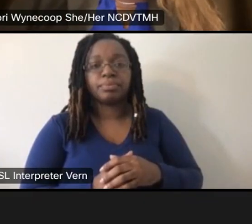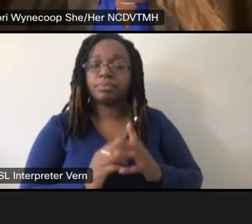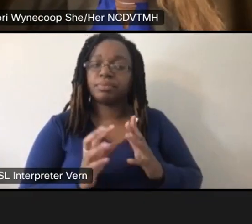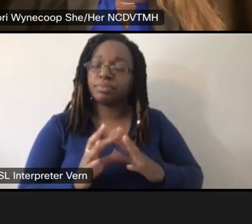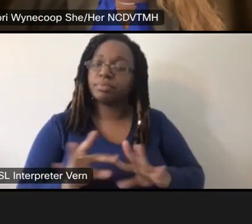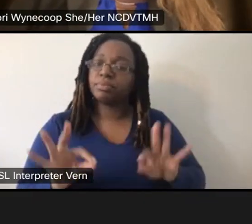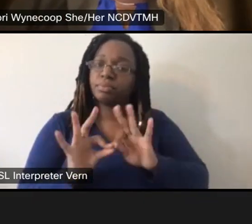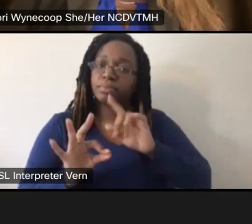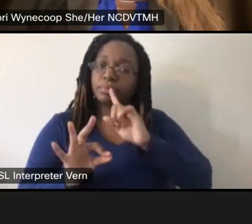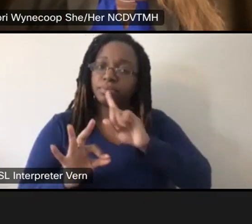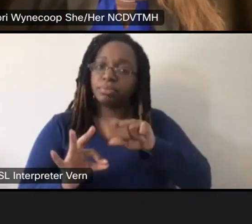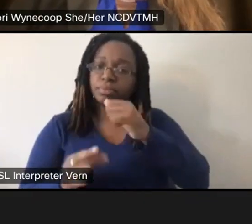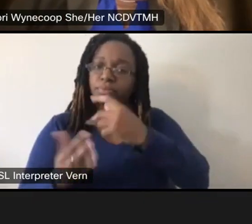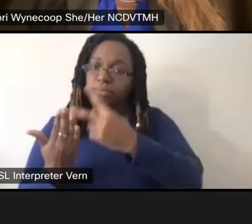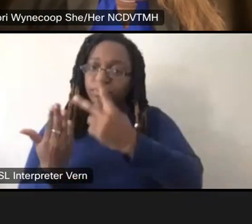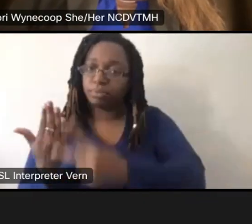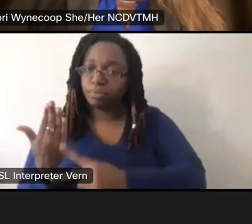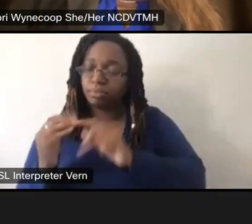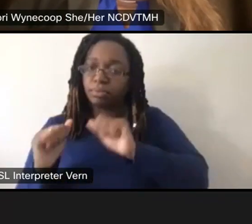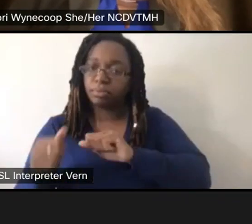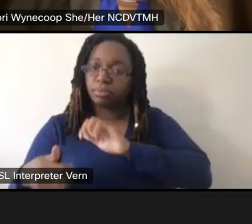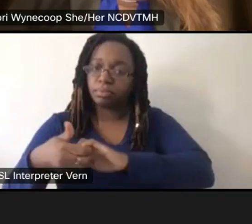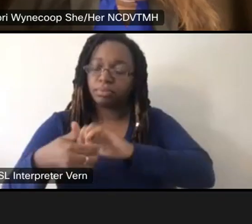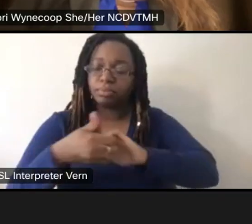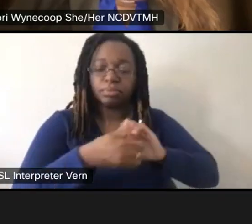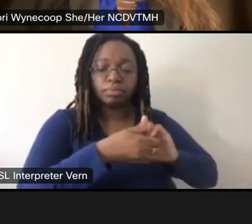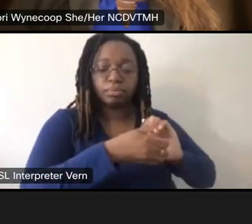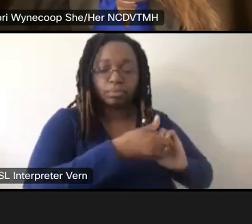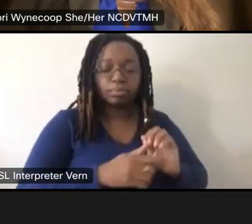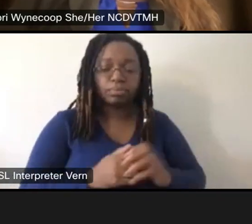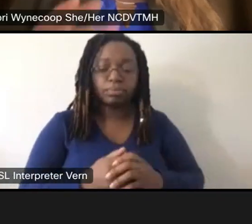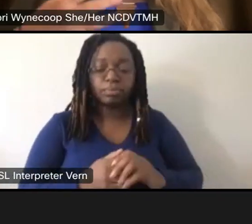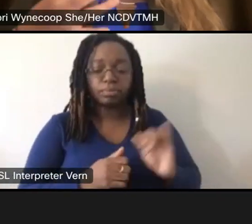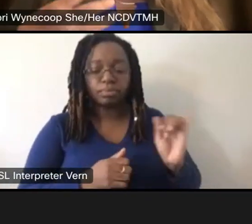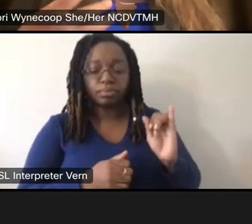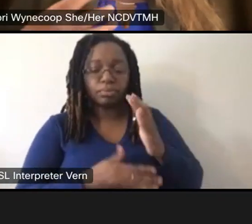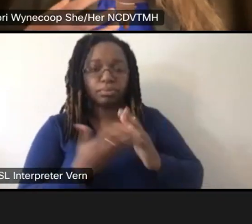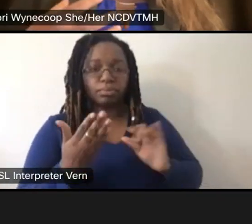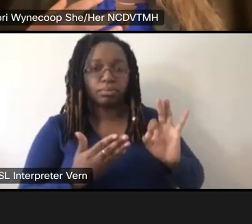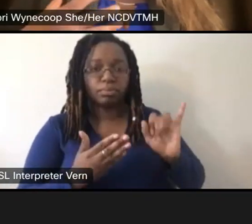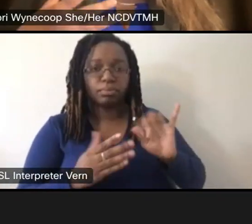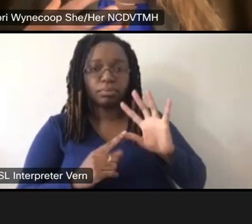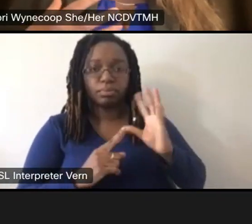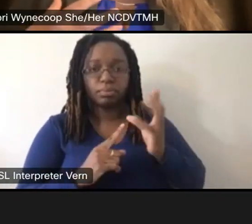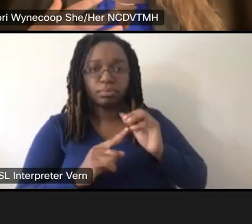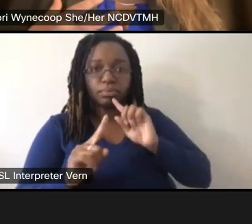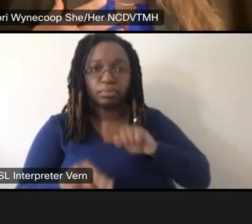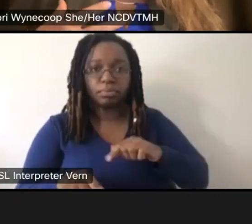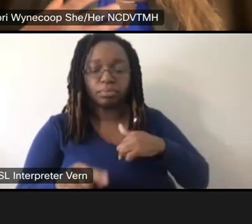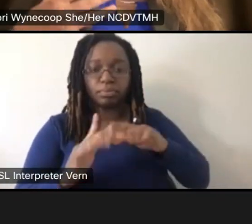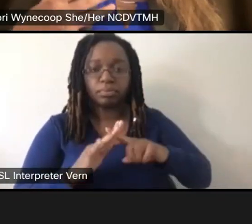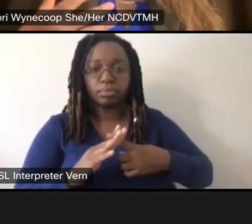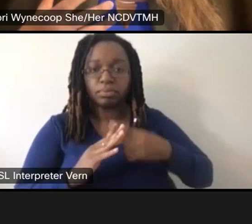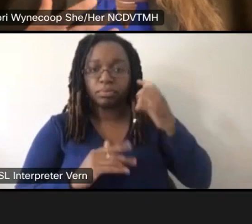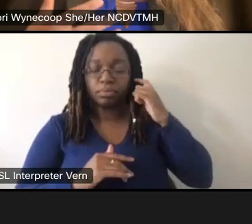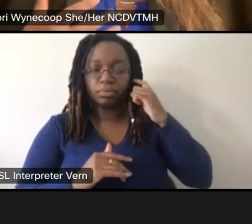program collaborations. Another part of that cultural responsiveness that I started to realize was recognizing